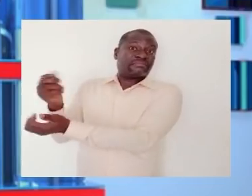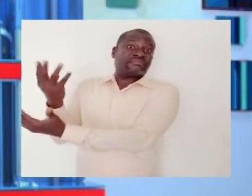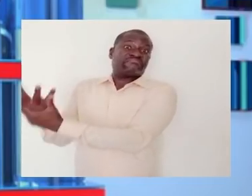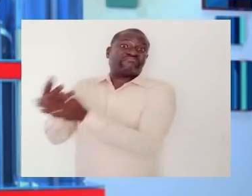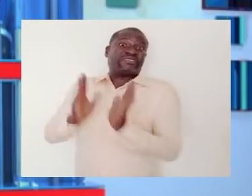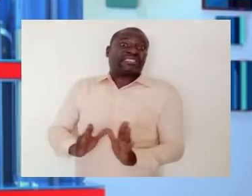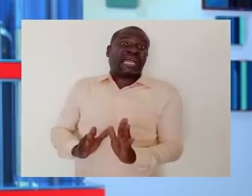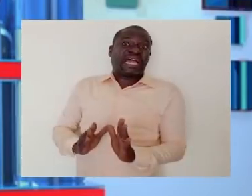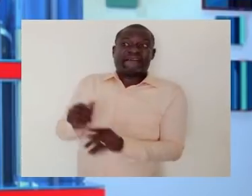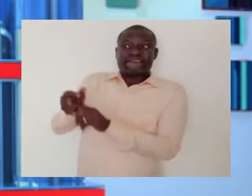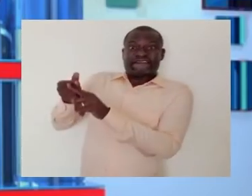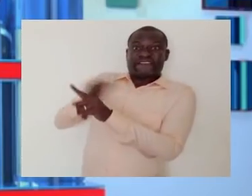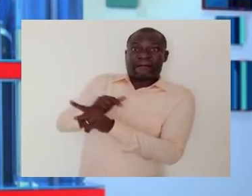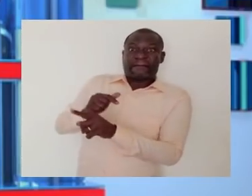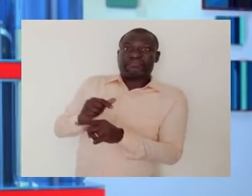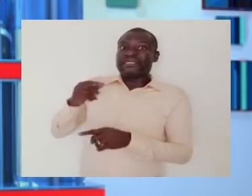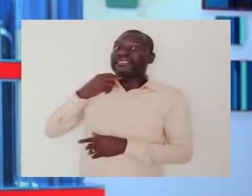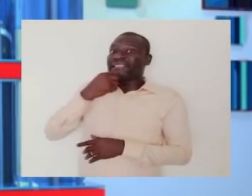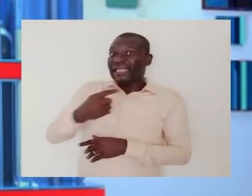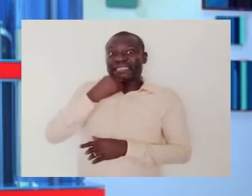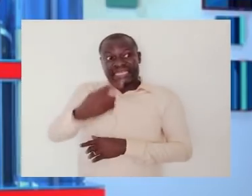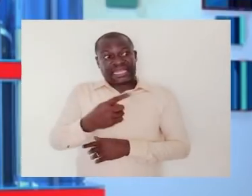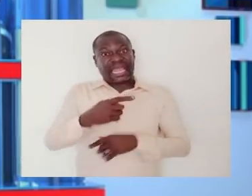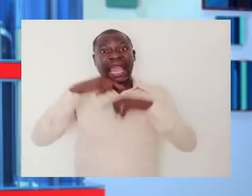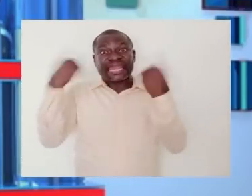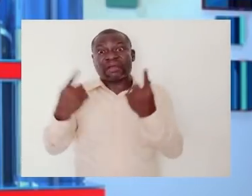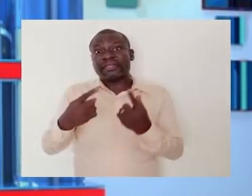free and someone prisons. Eni prisons ahud